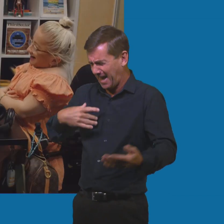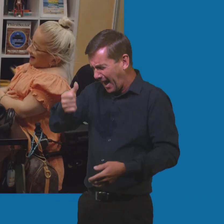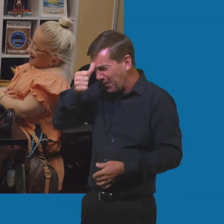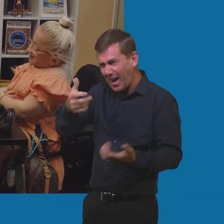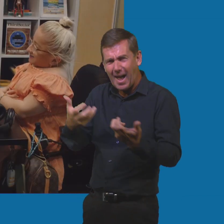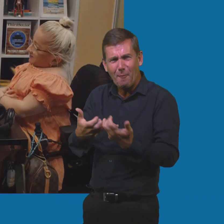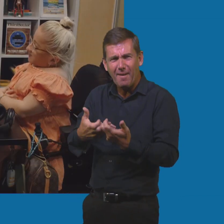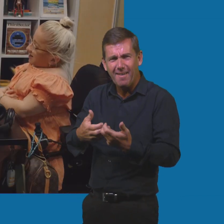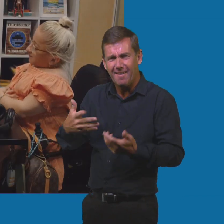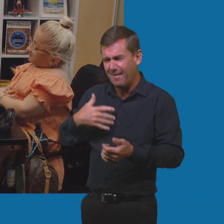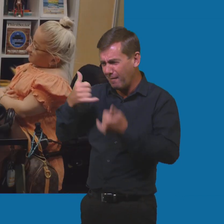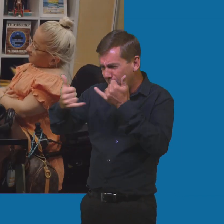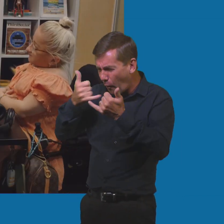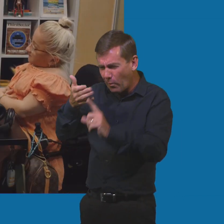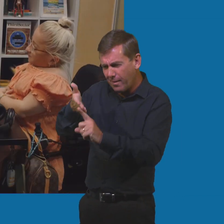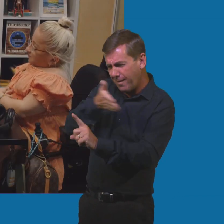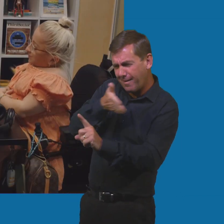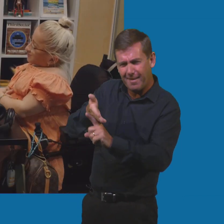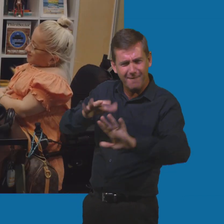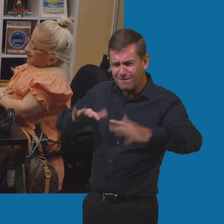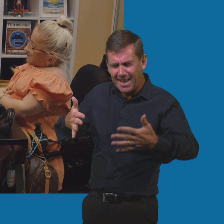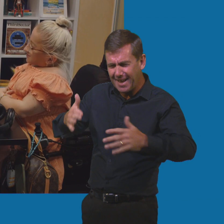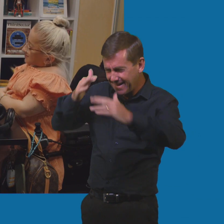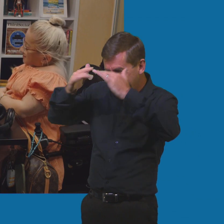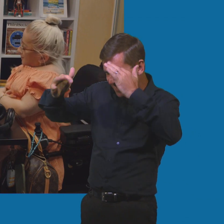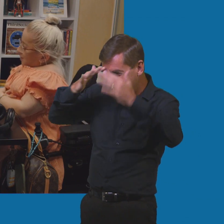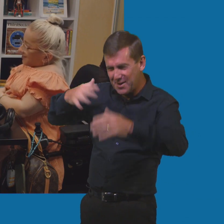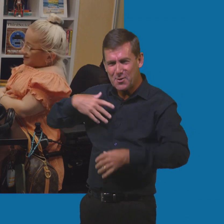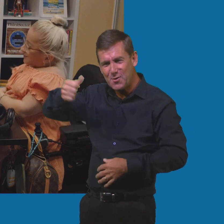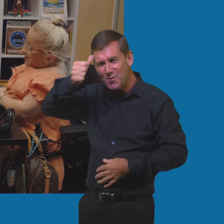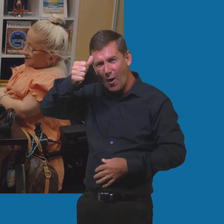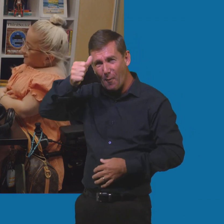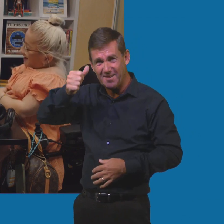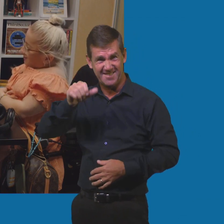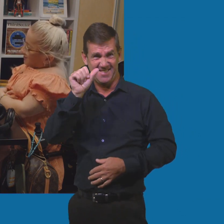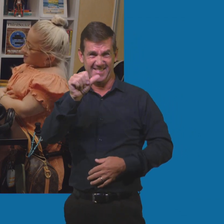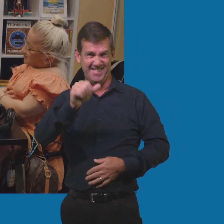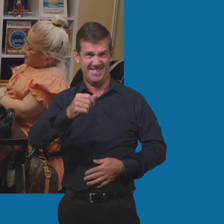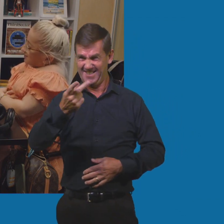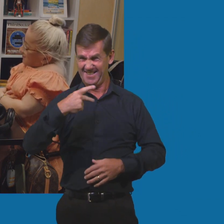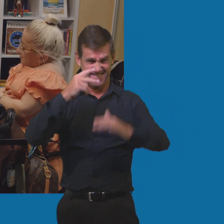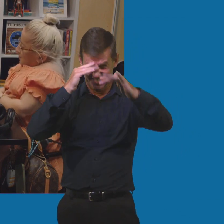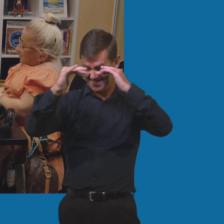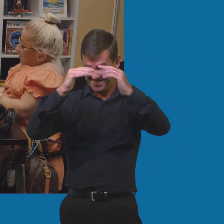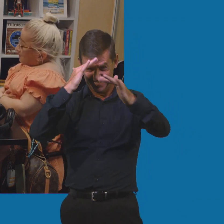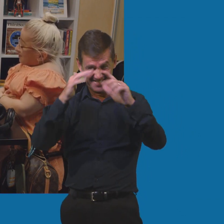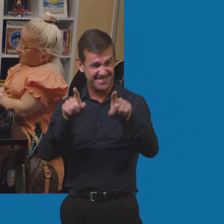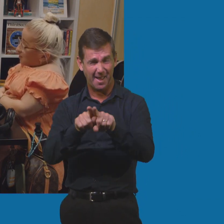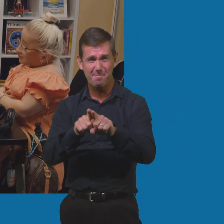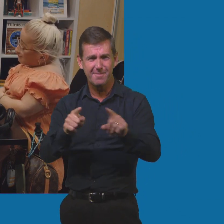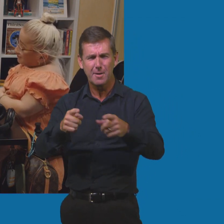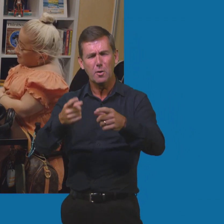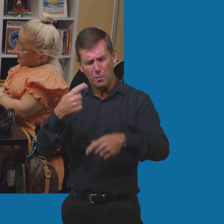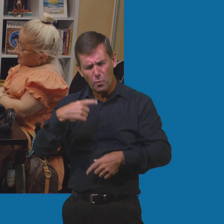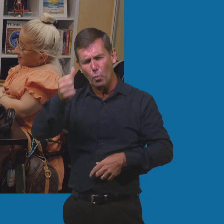How? We don't even speak before the show. We just know what to wear. We're just on the same wavelength. We know what the